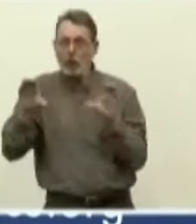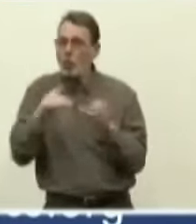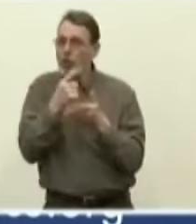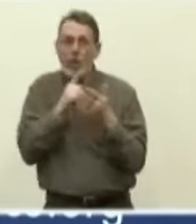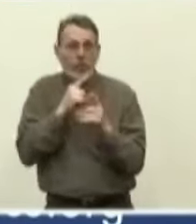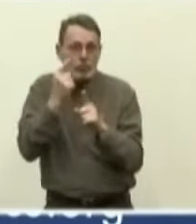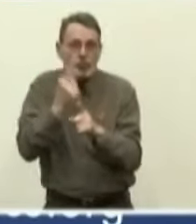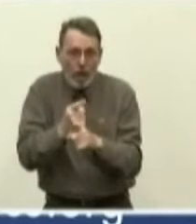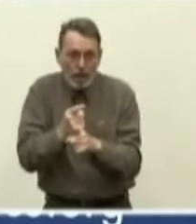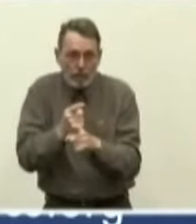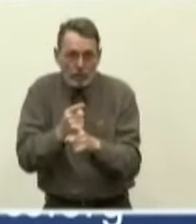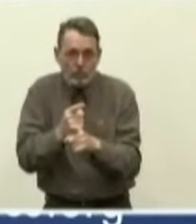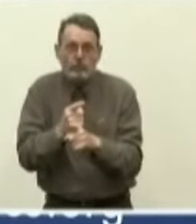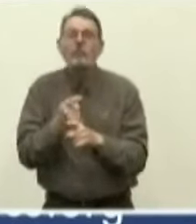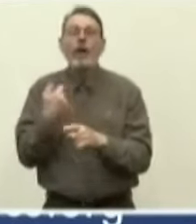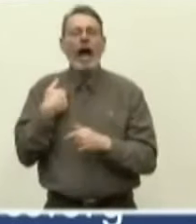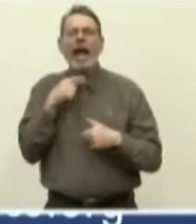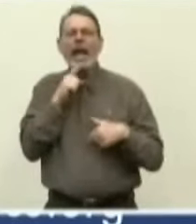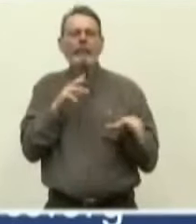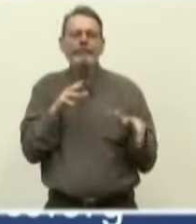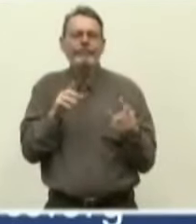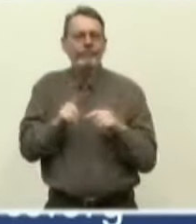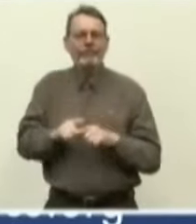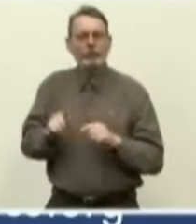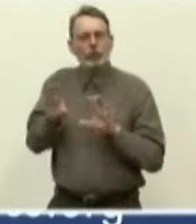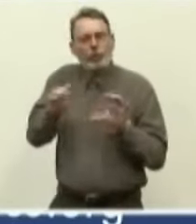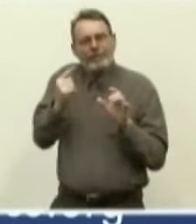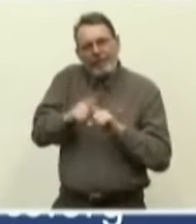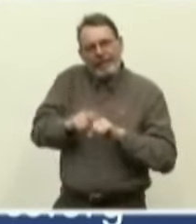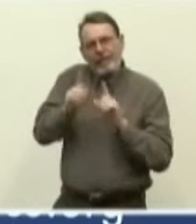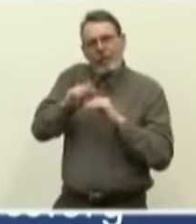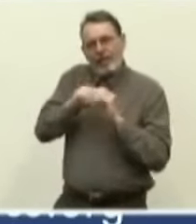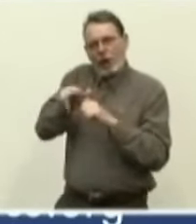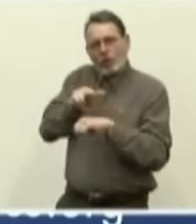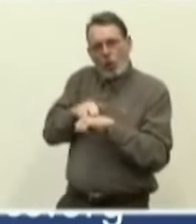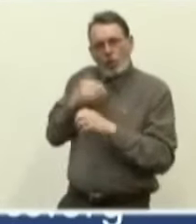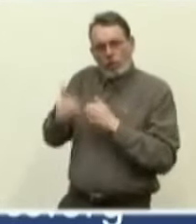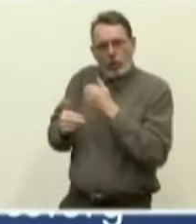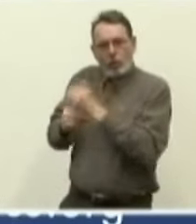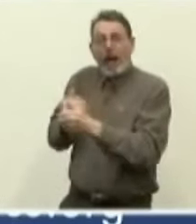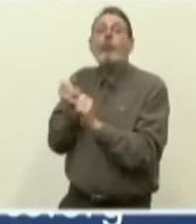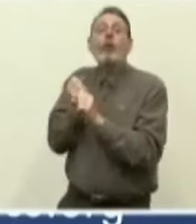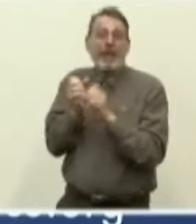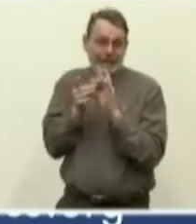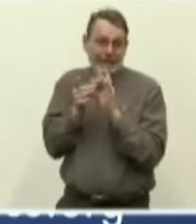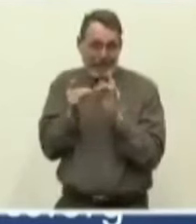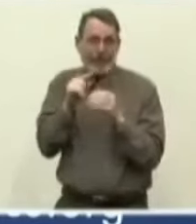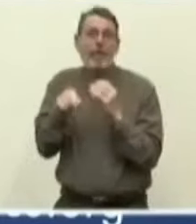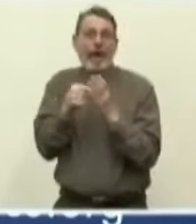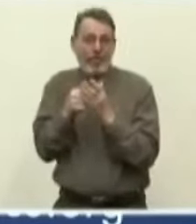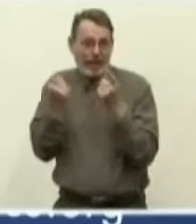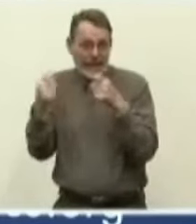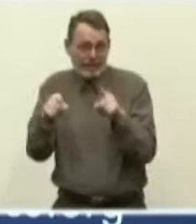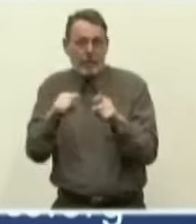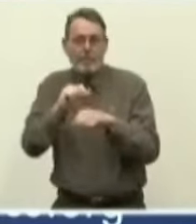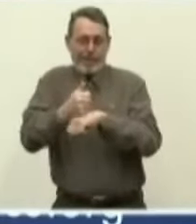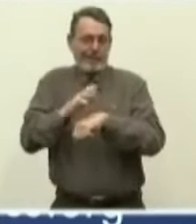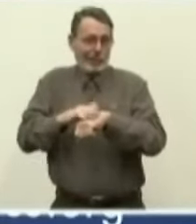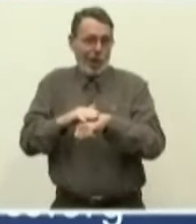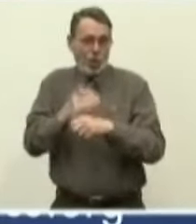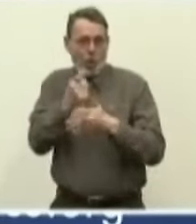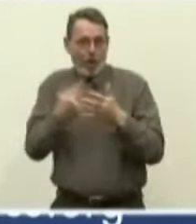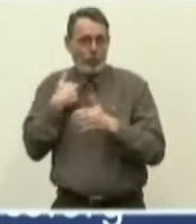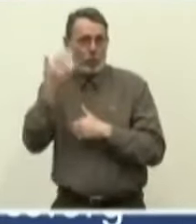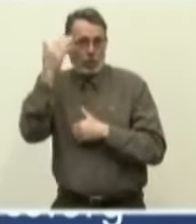I'm departing from our normal town hall protocols and will make a statement regarding this incident based on what we know at this